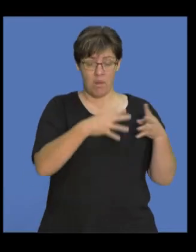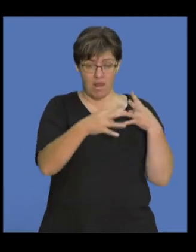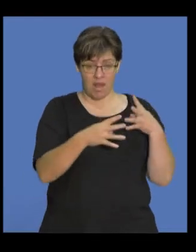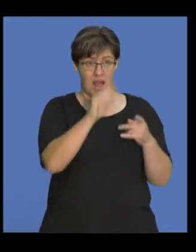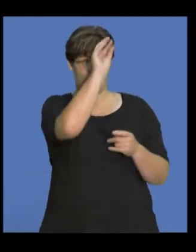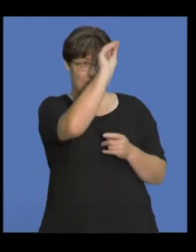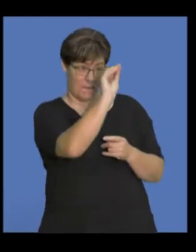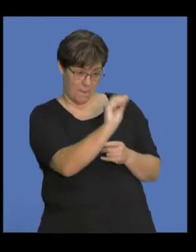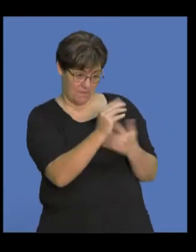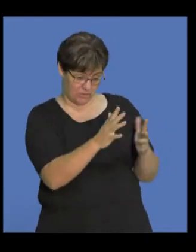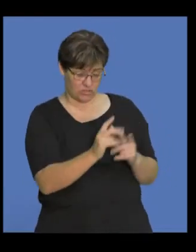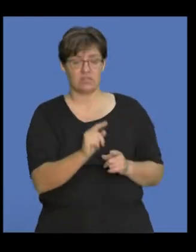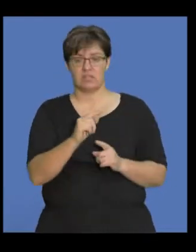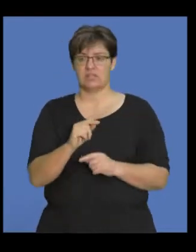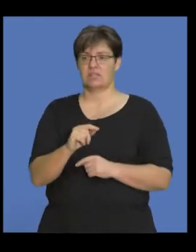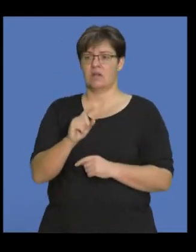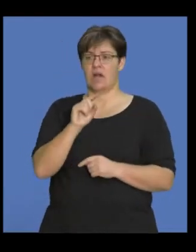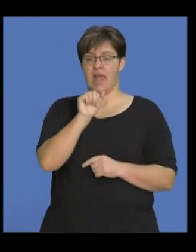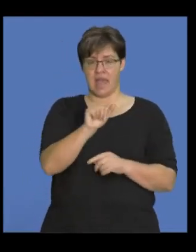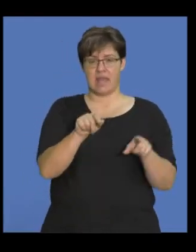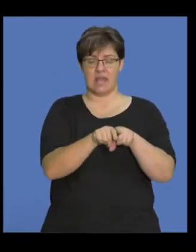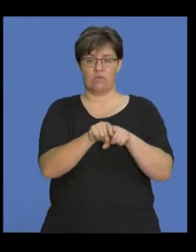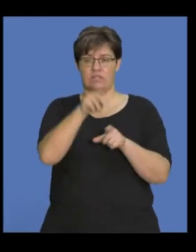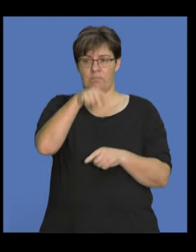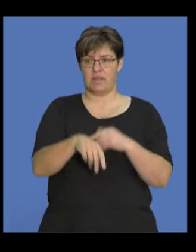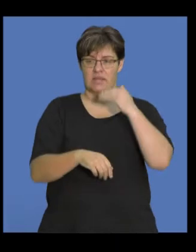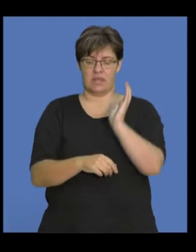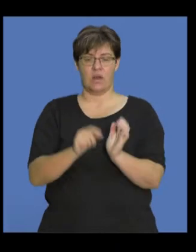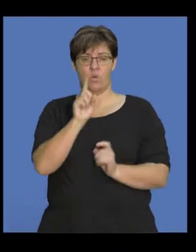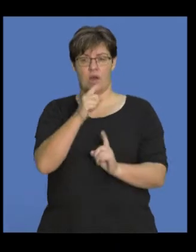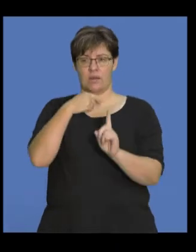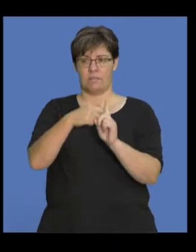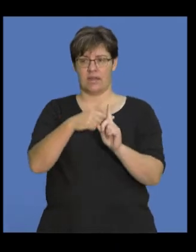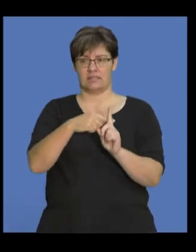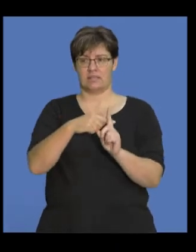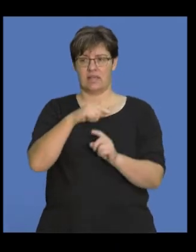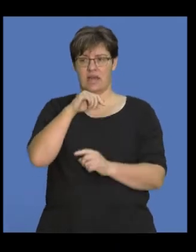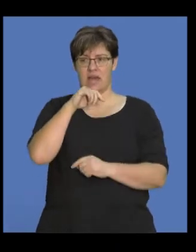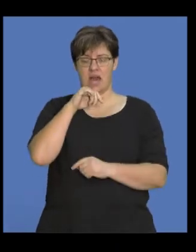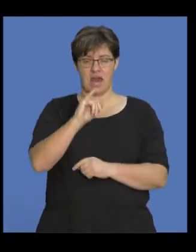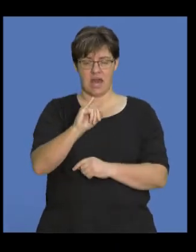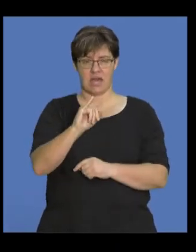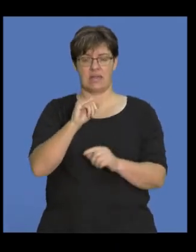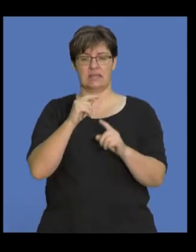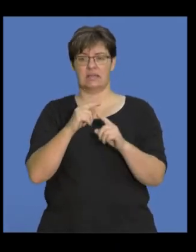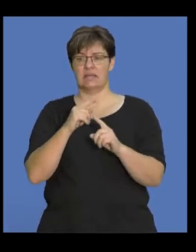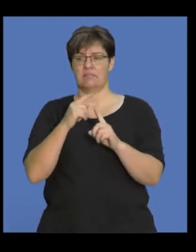the data. 1 plus I multiplied by N. Then the p-value